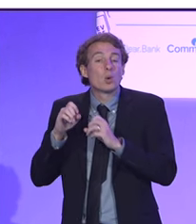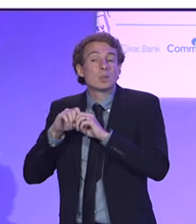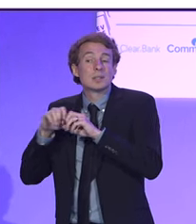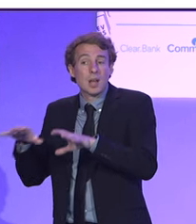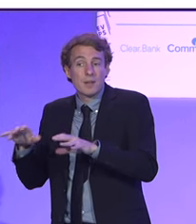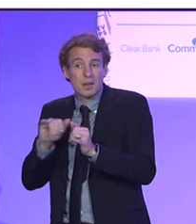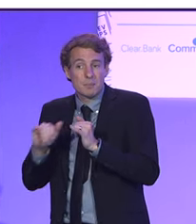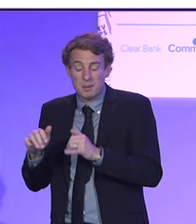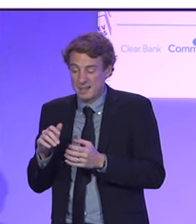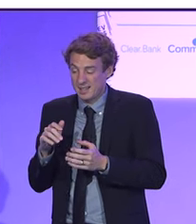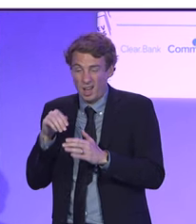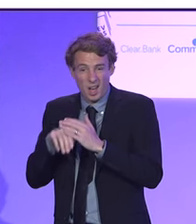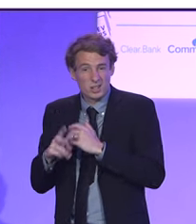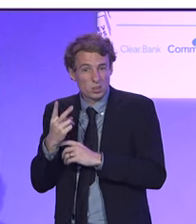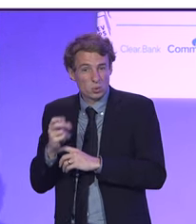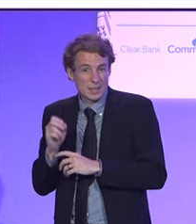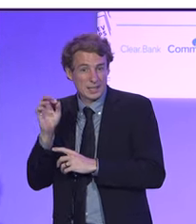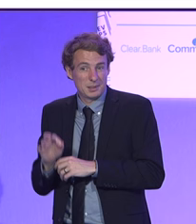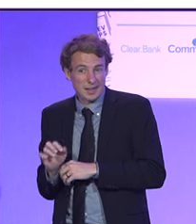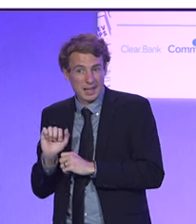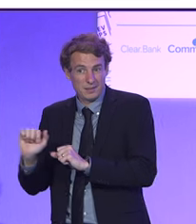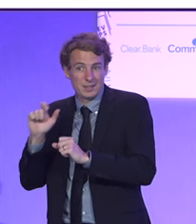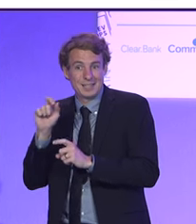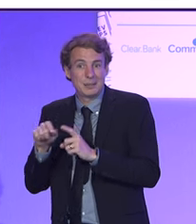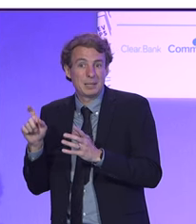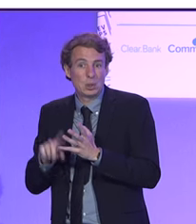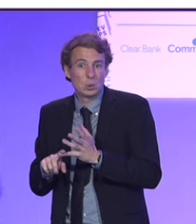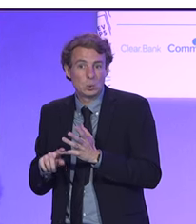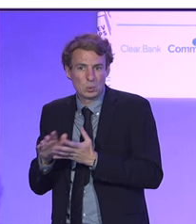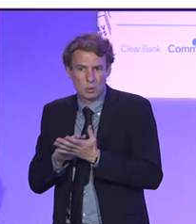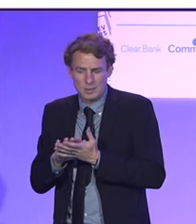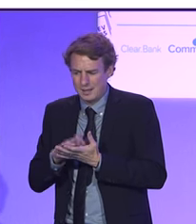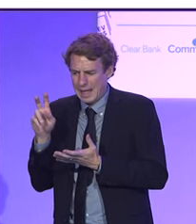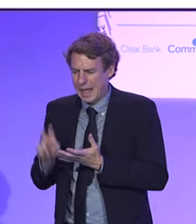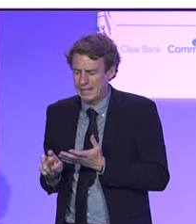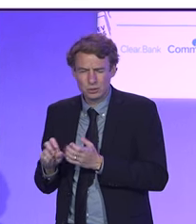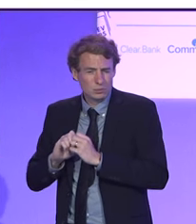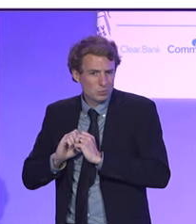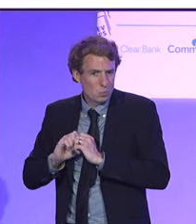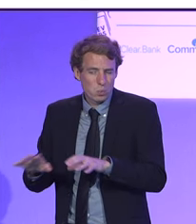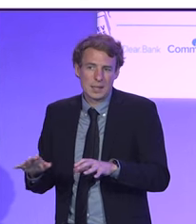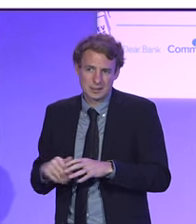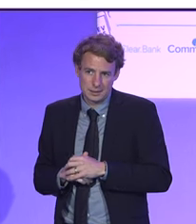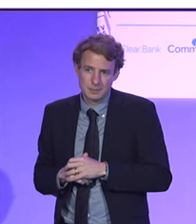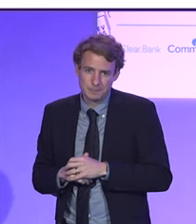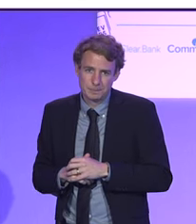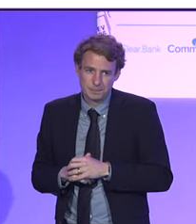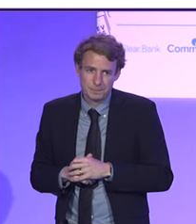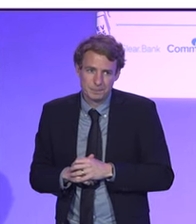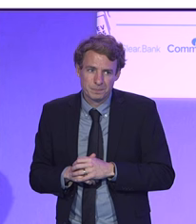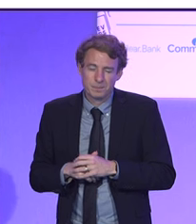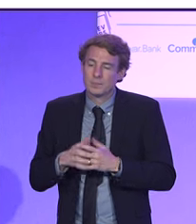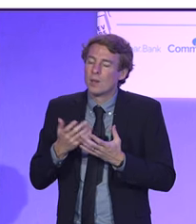than 20% of the CPU most of the time, you're basically wasting energy. Ideally, if you look